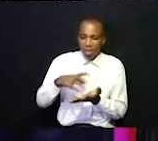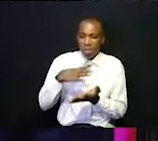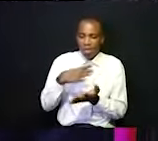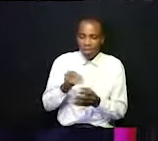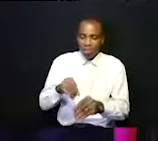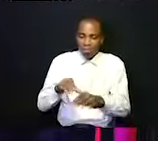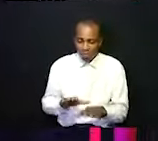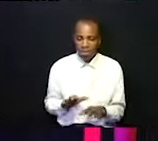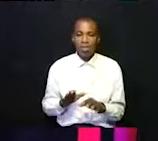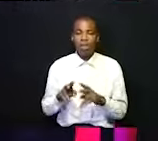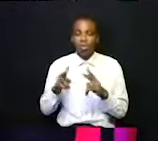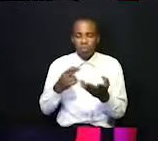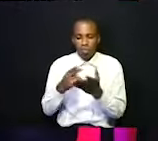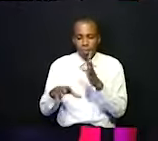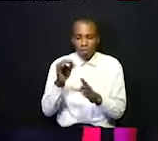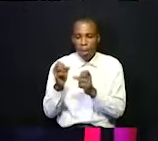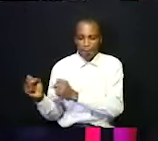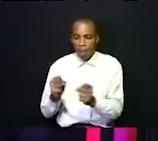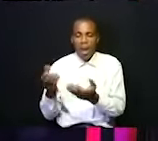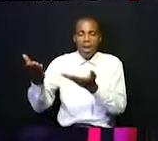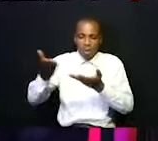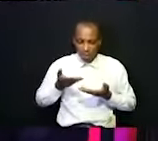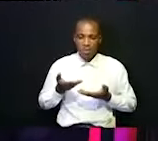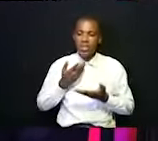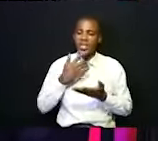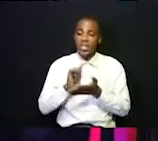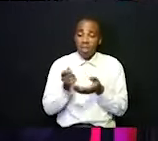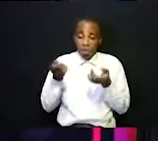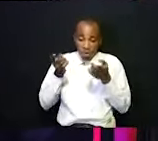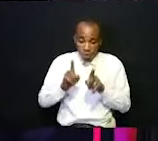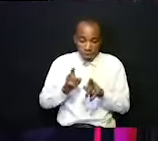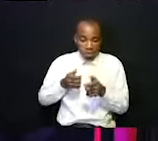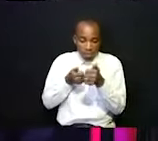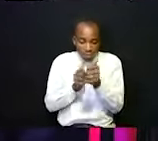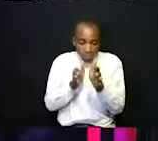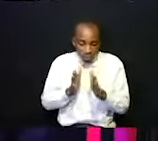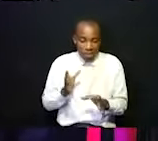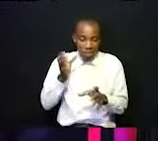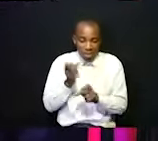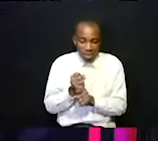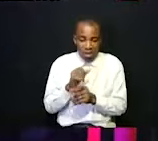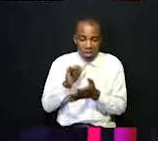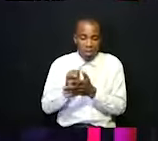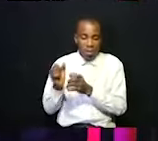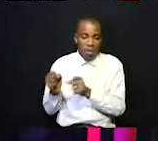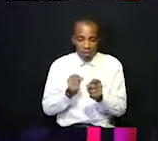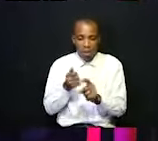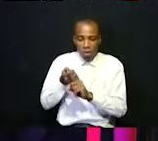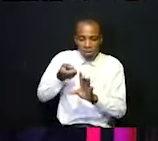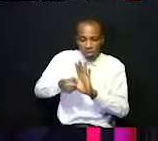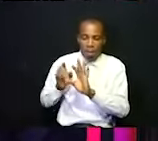why the Holy Spirit power came, that when they receive that power, they will be witnesses of